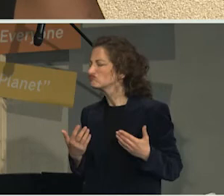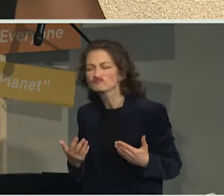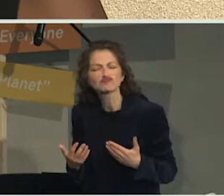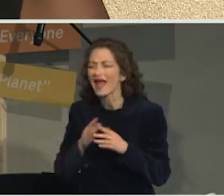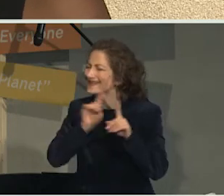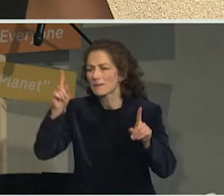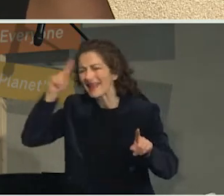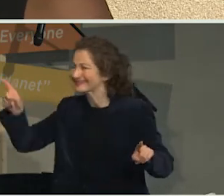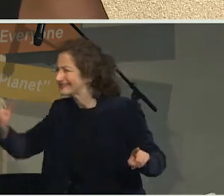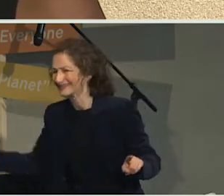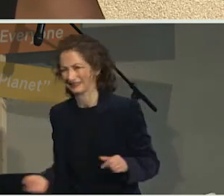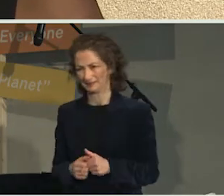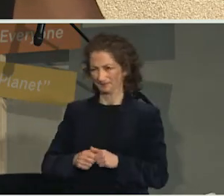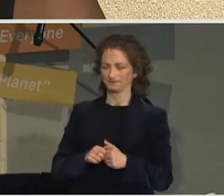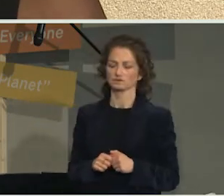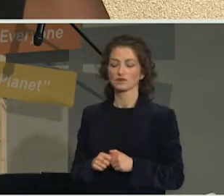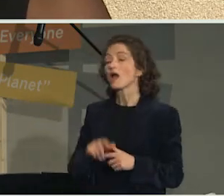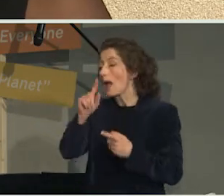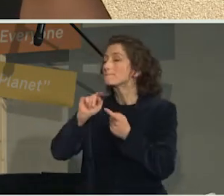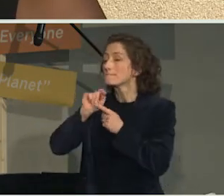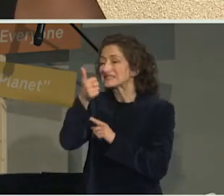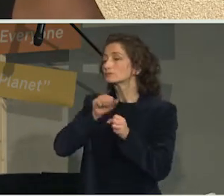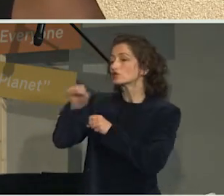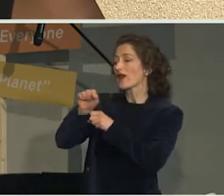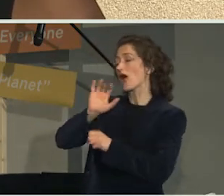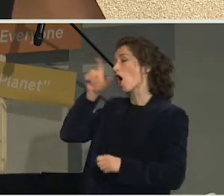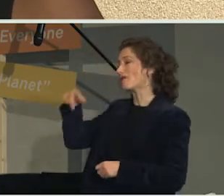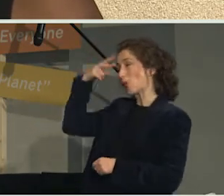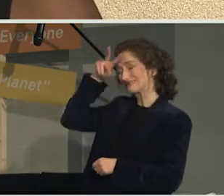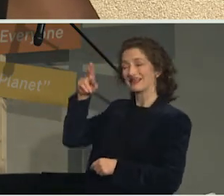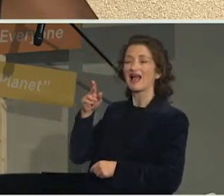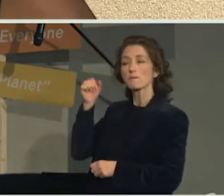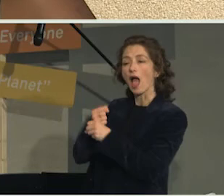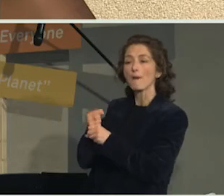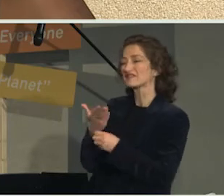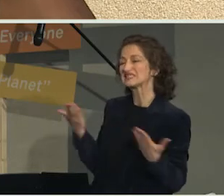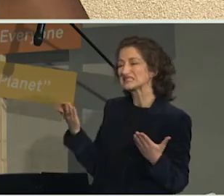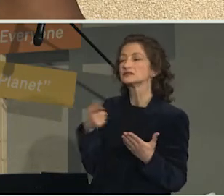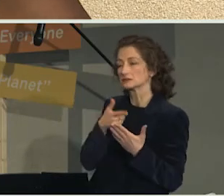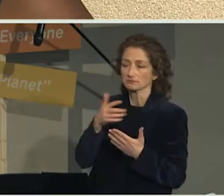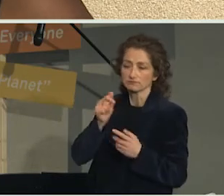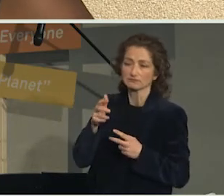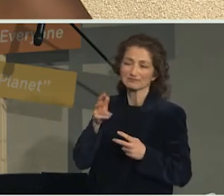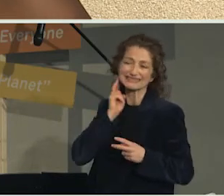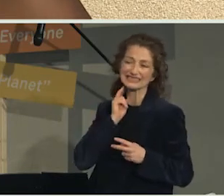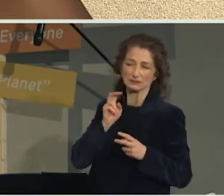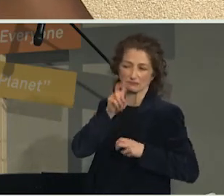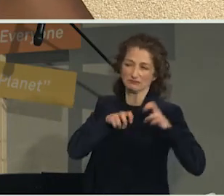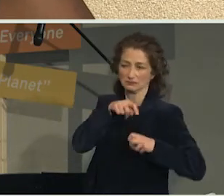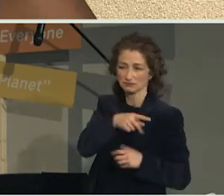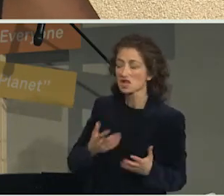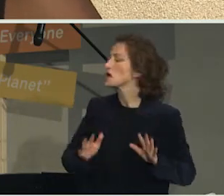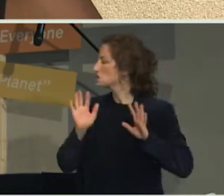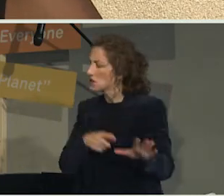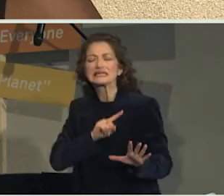most common complaint against police officers, the war wasn't about that either. Nor about the Oklahoma